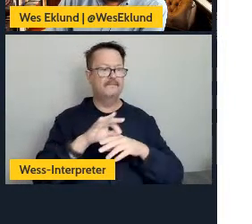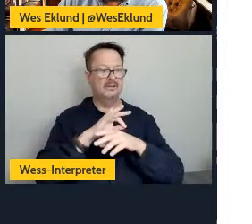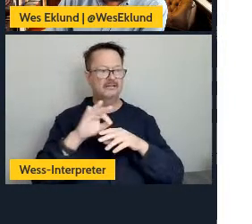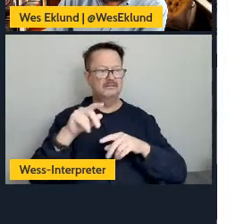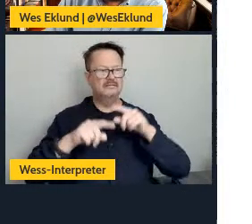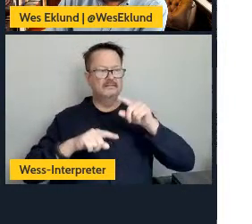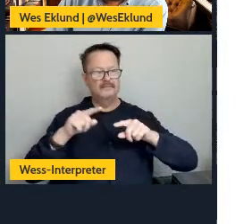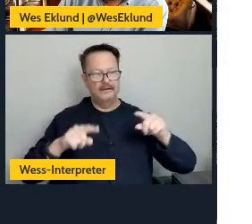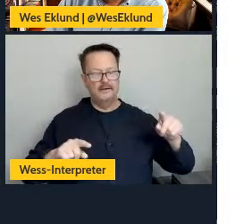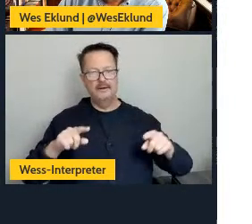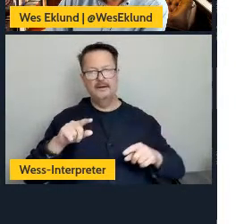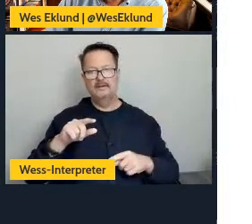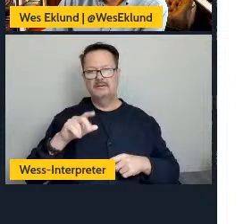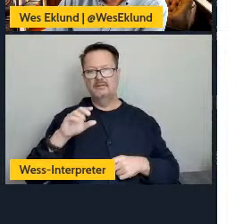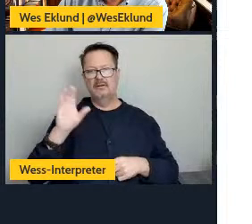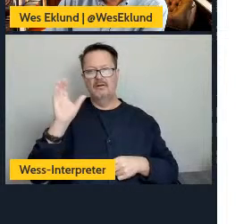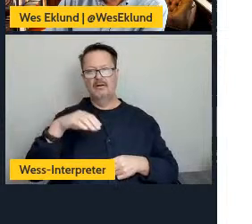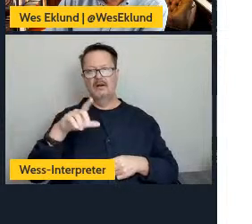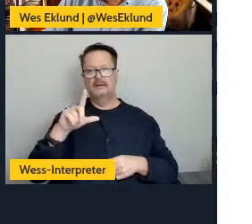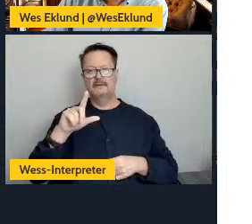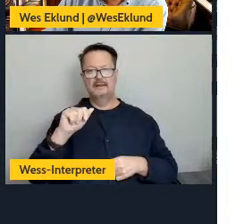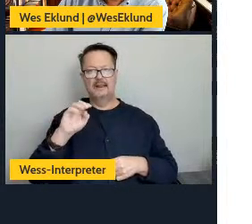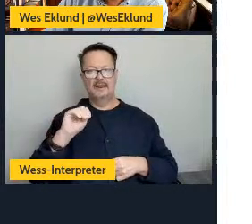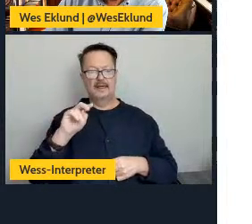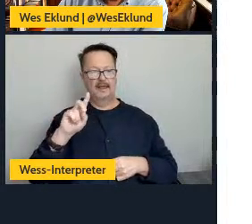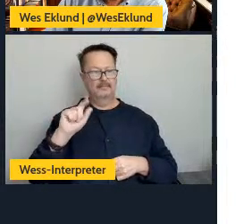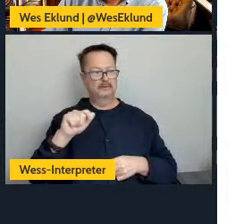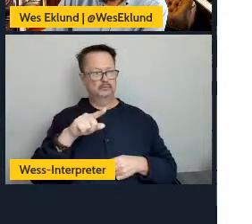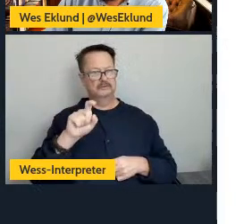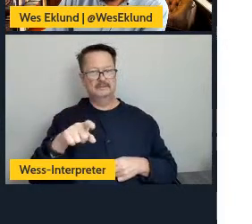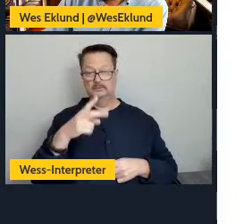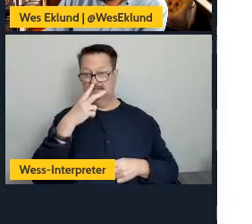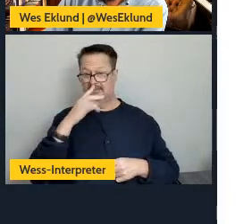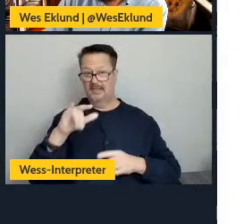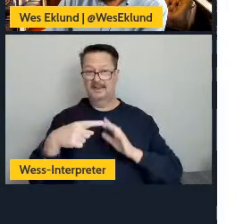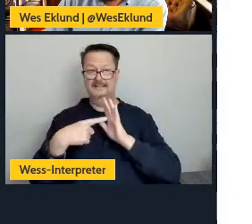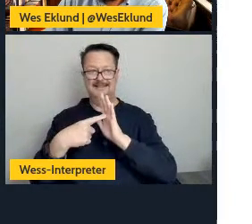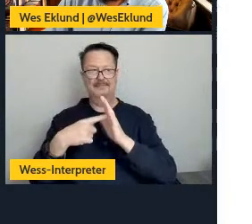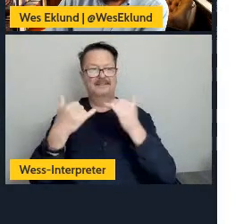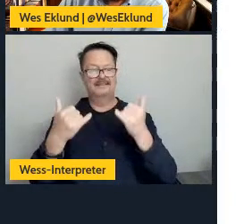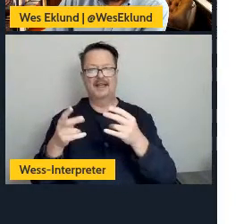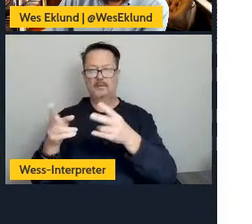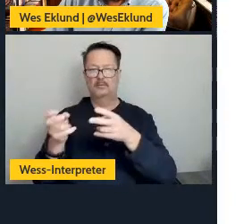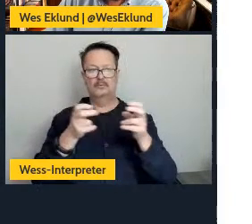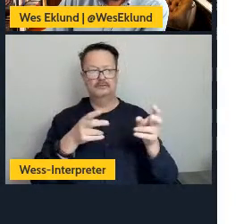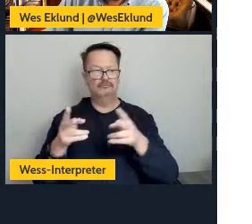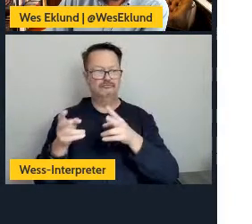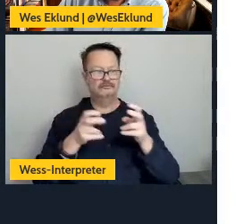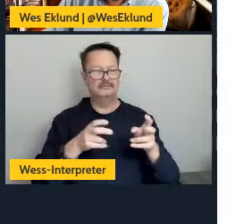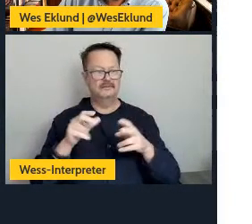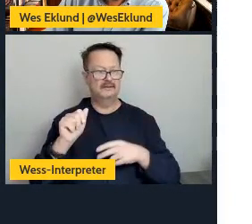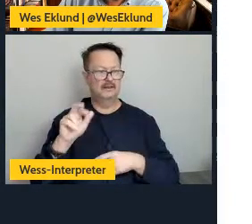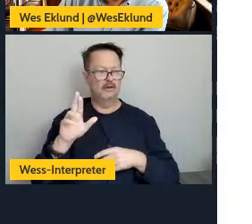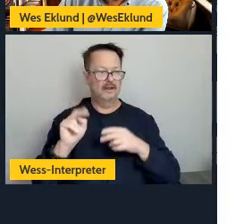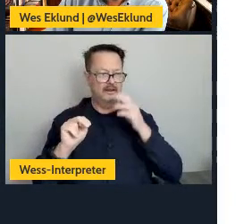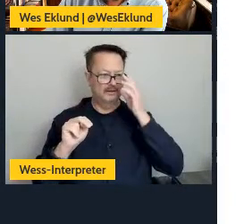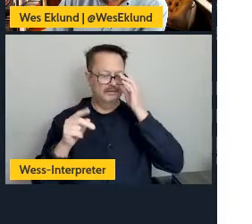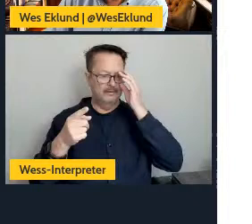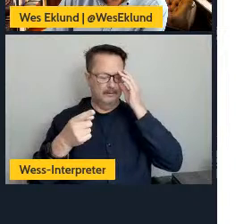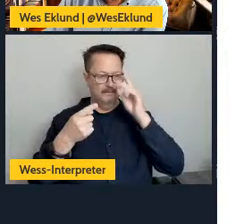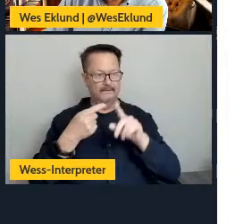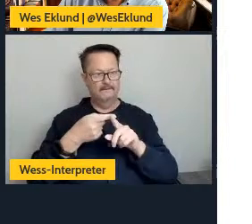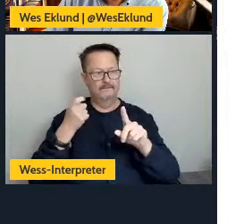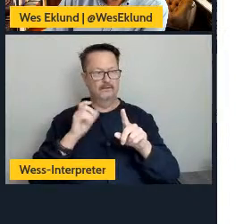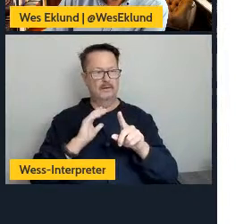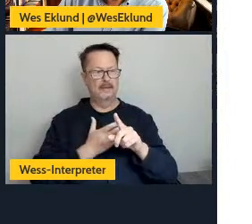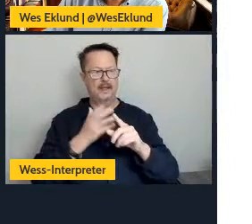odd lambdas that you need. And you can see here in this example that now we are retrieving an ARN from our